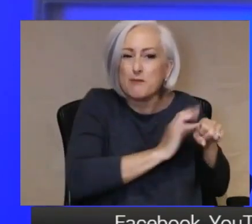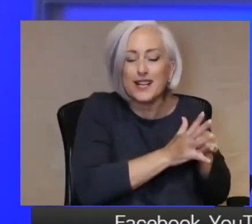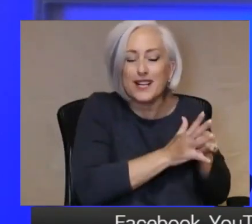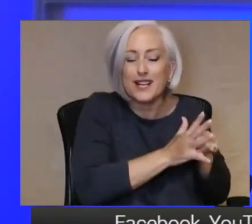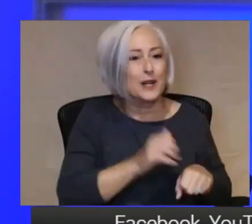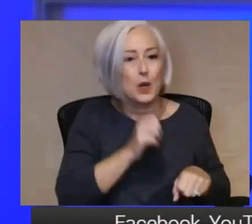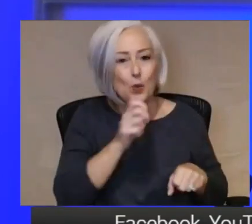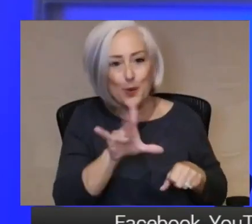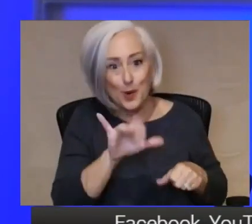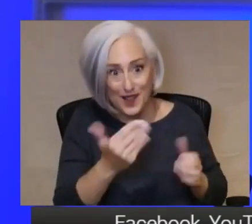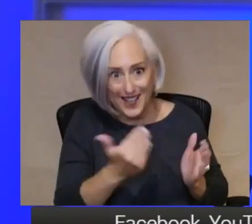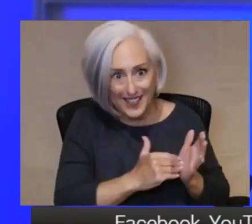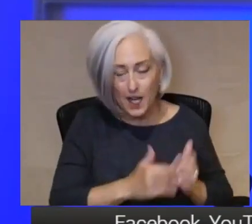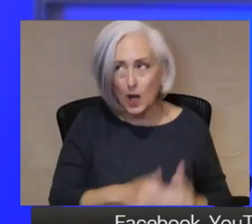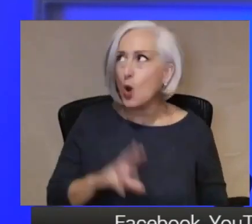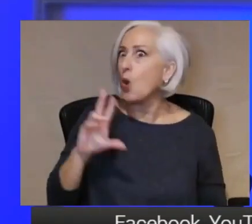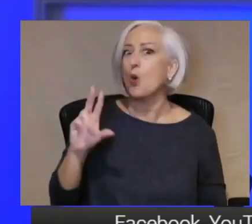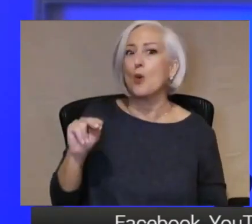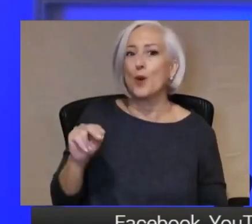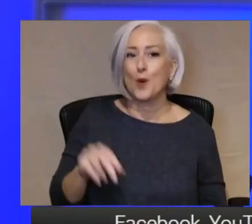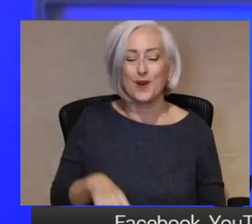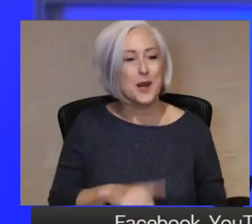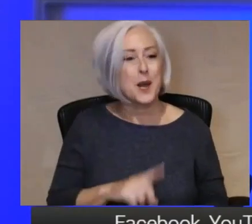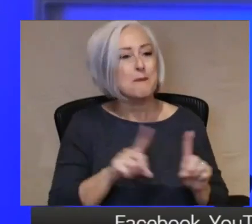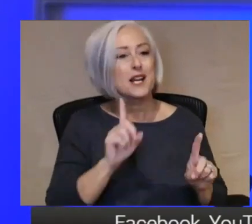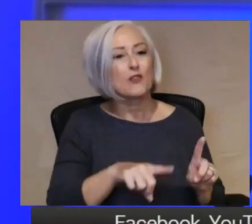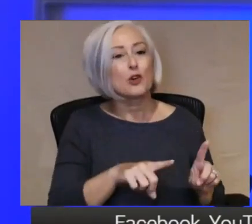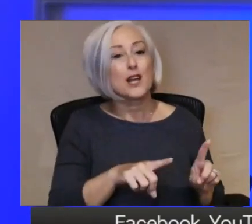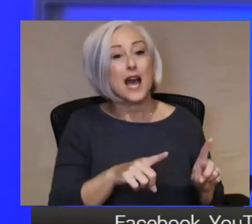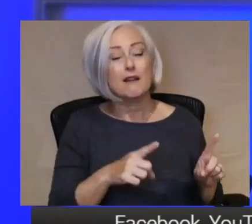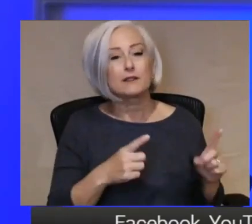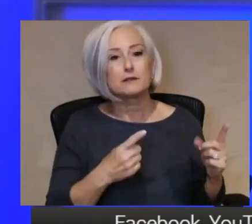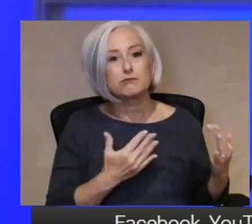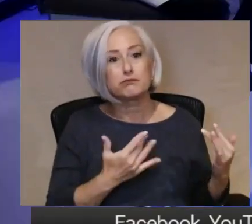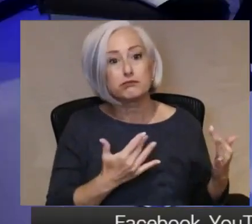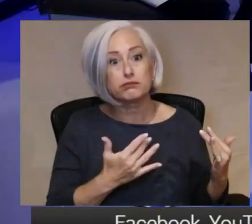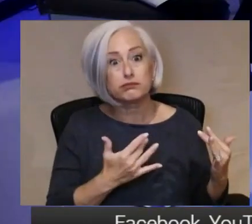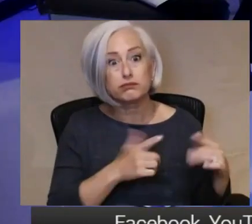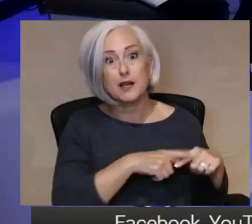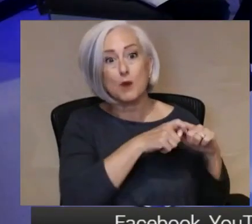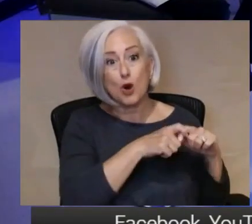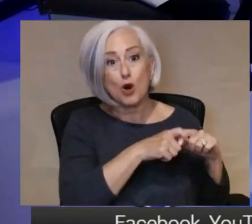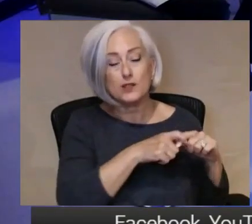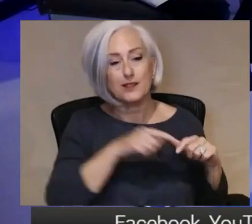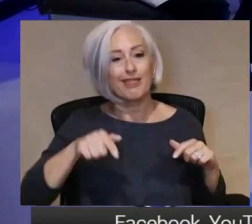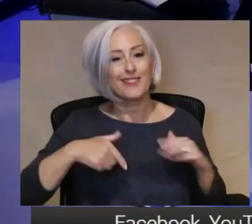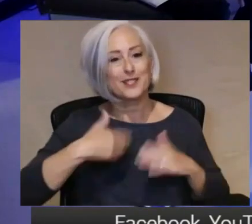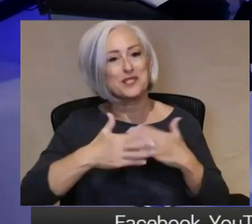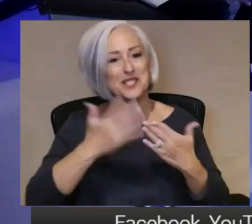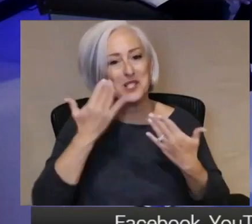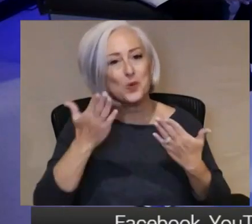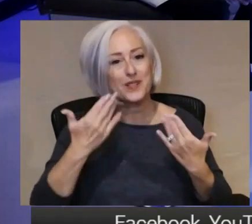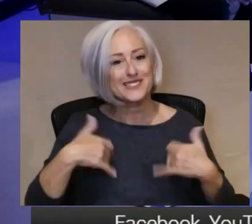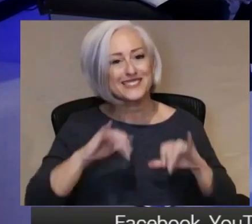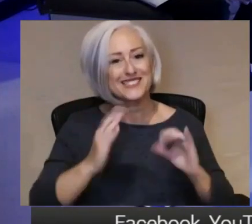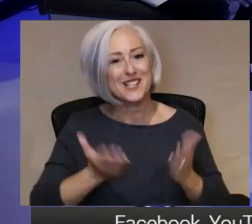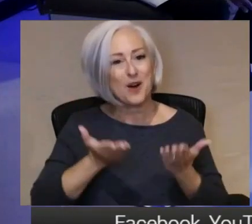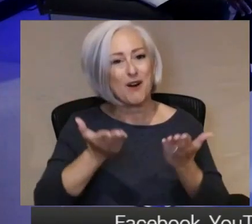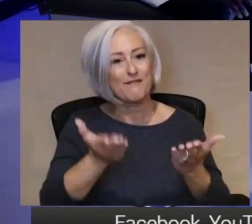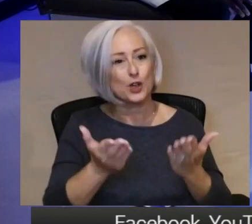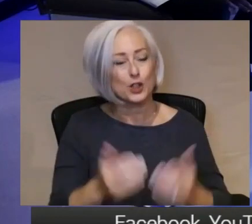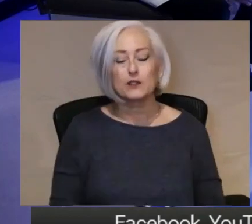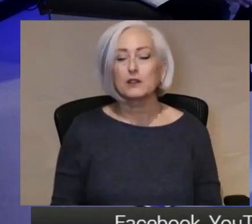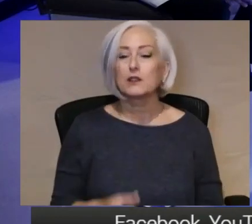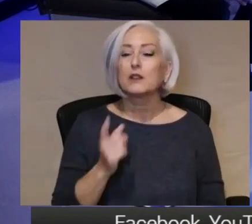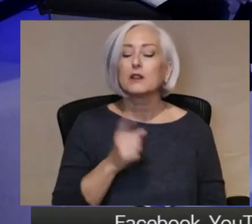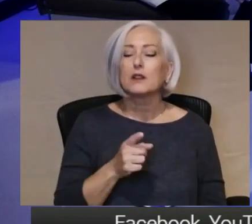even if we had to draw back, this procedure we would still do. We would still offer. That's a good thing. So Dr. Pahwa, in movement disorders, has COVID had